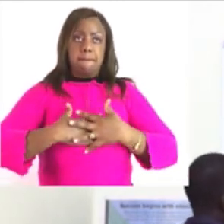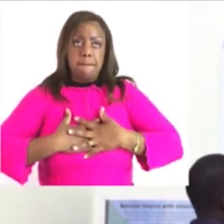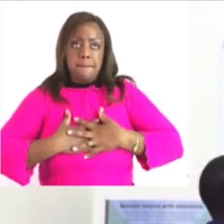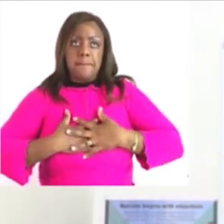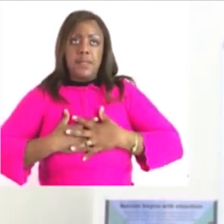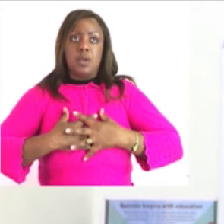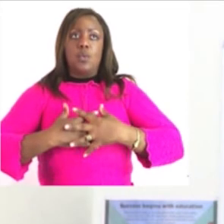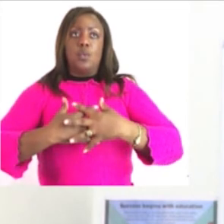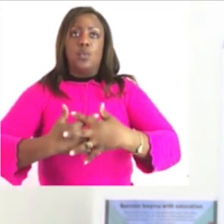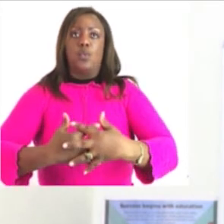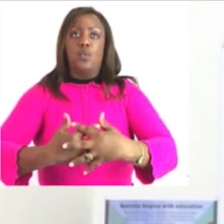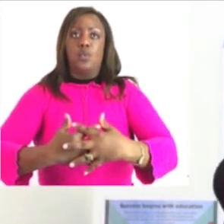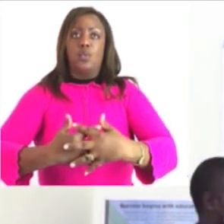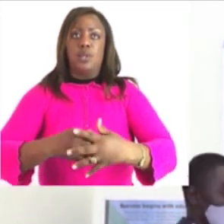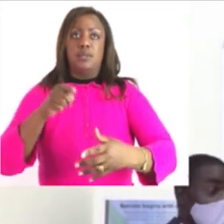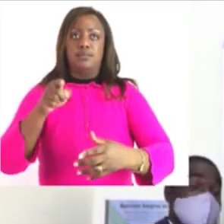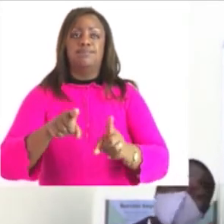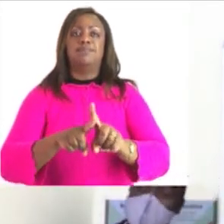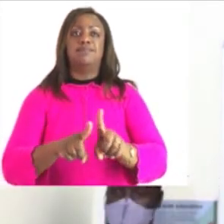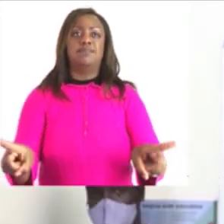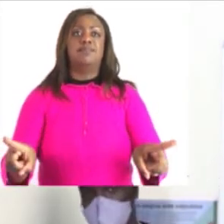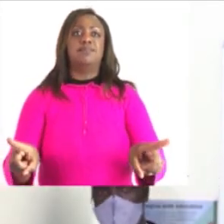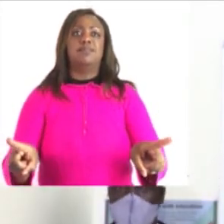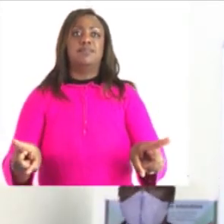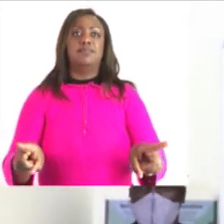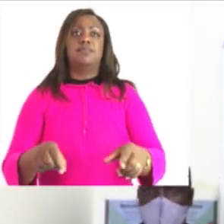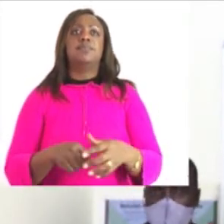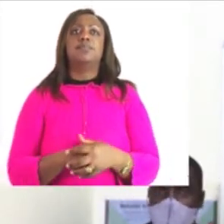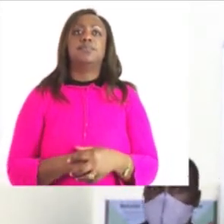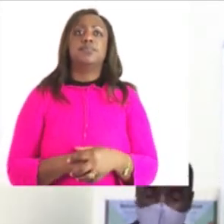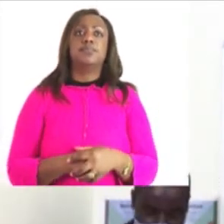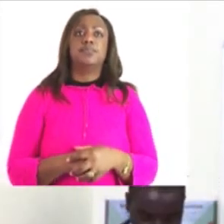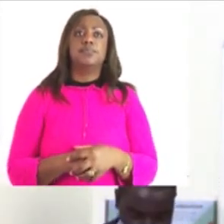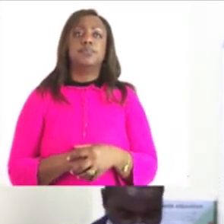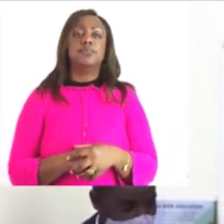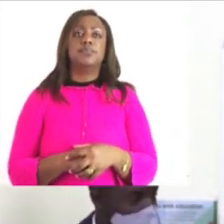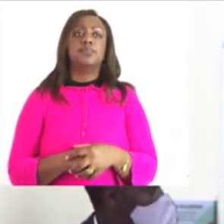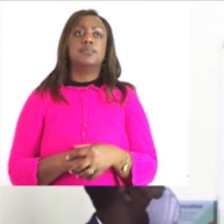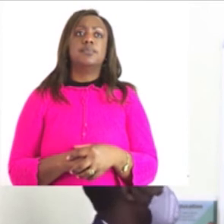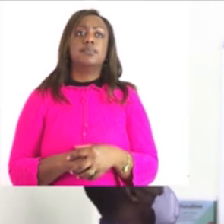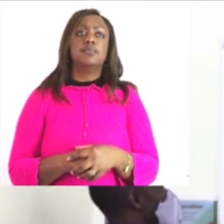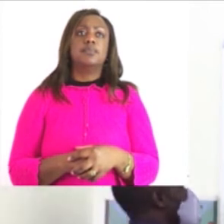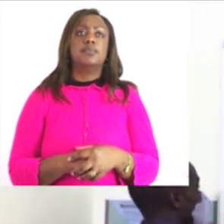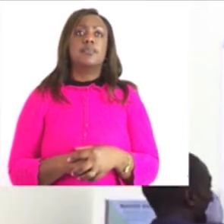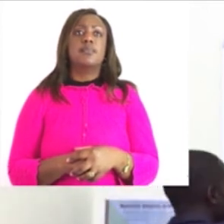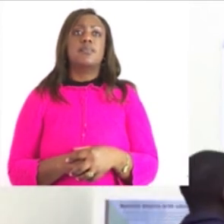and here. Those are my differences when it comes to the sizes of the pictures.